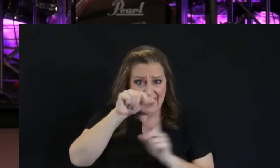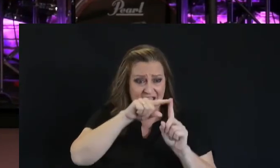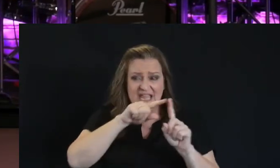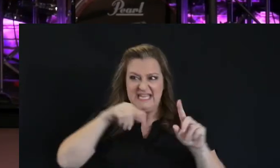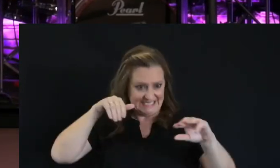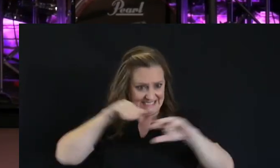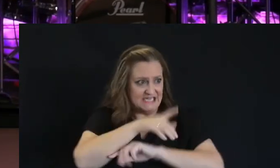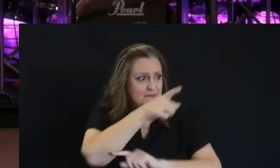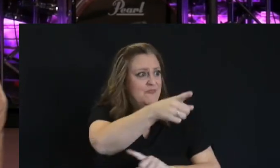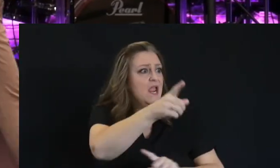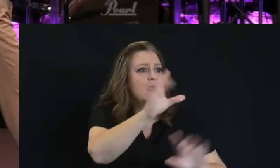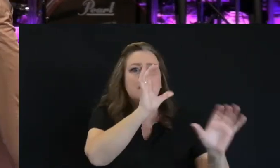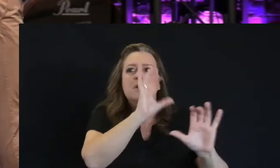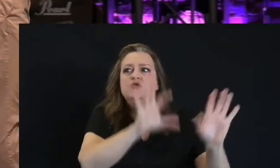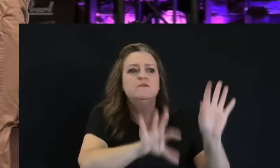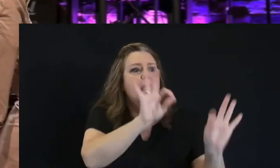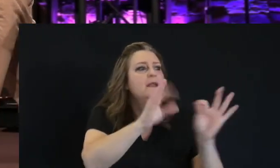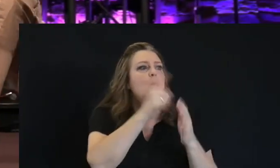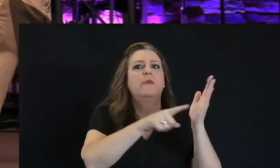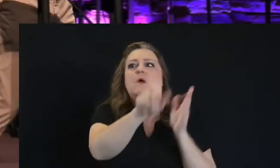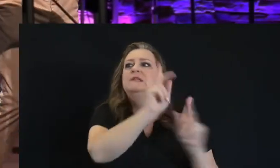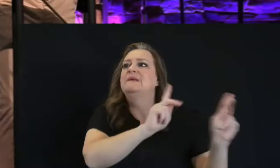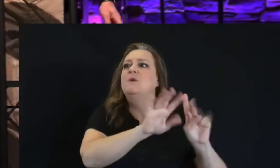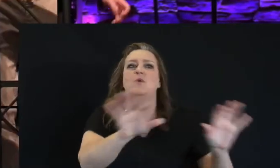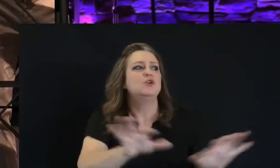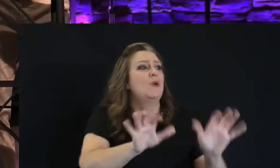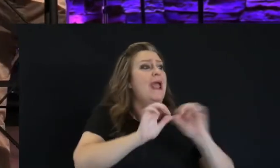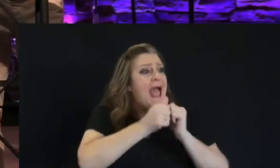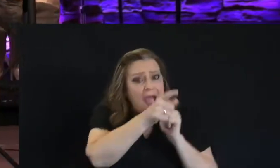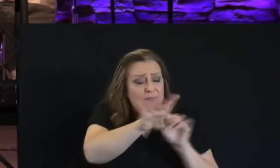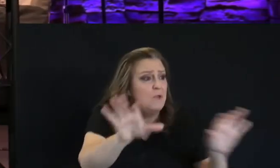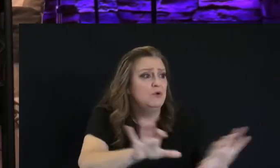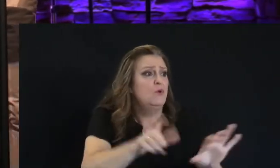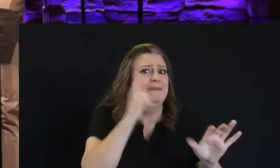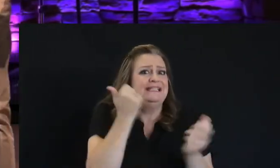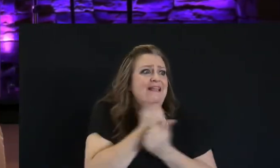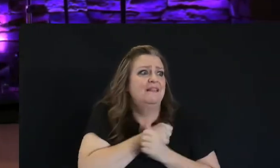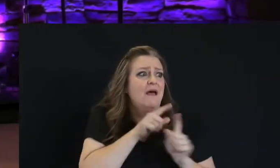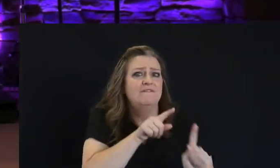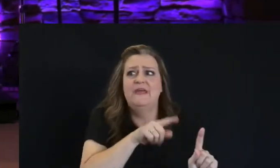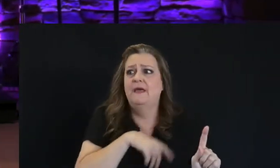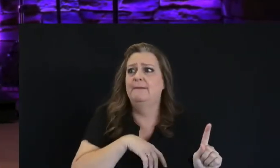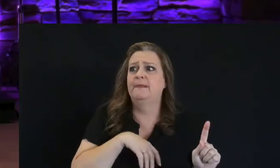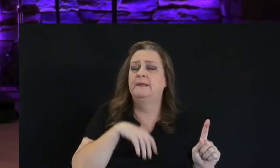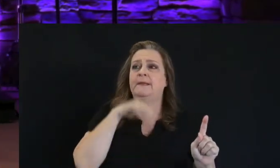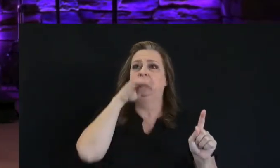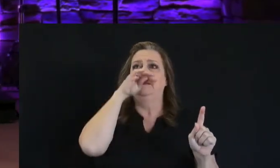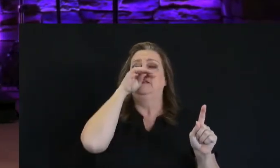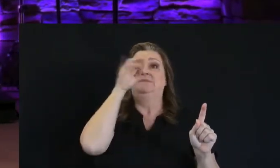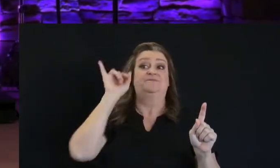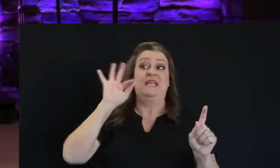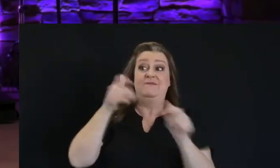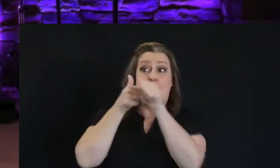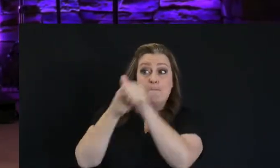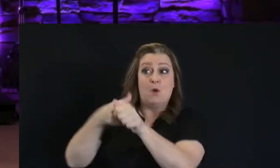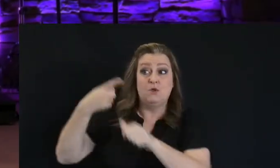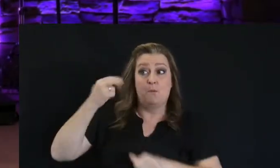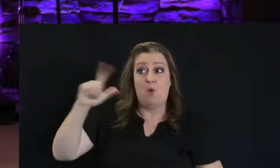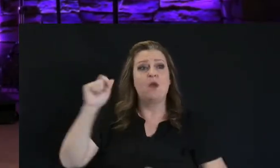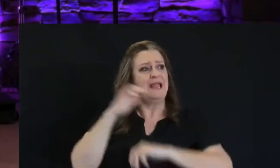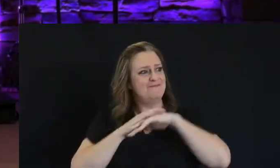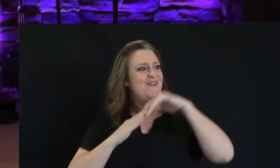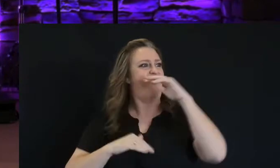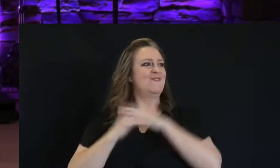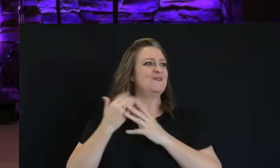find out what these people were doing and how they were doing. Listen, folks, if the Apostle Paul can be comforted,